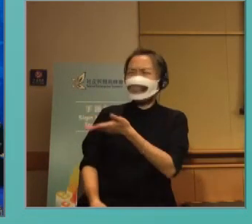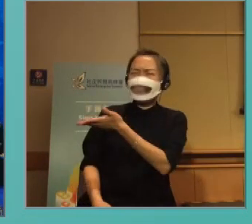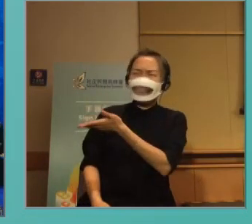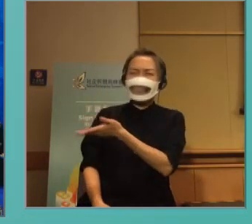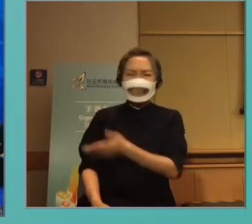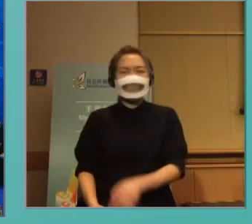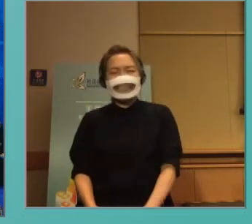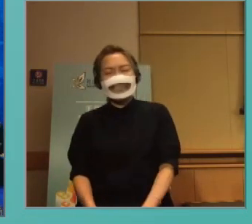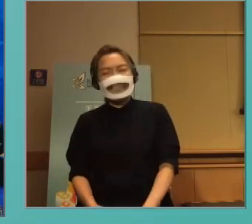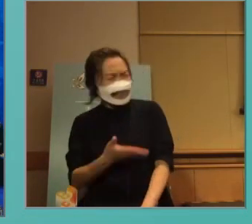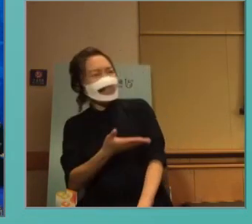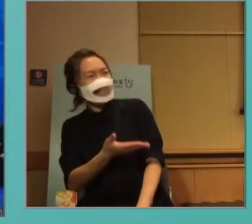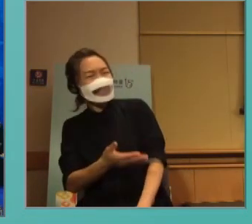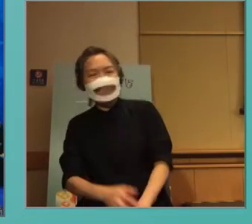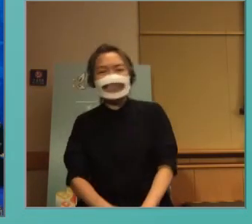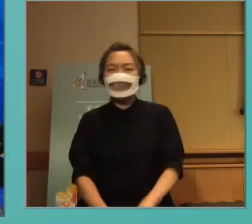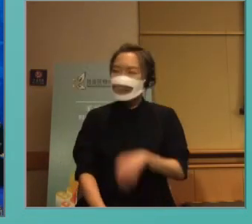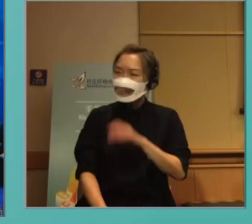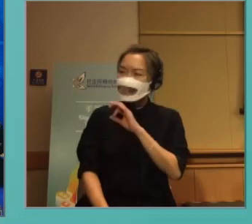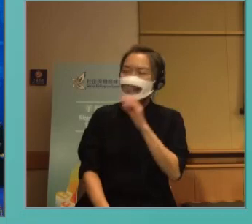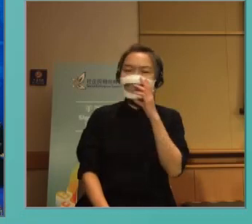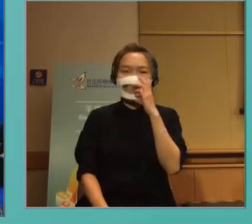Erich. Okay, so